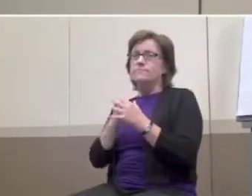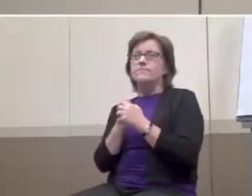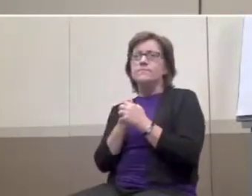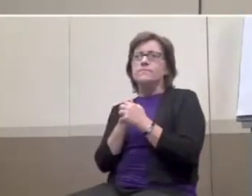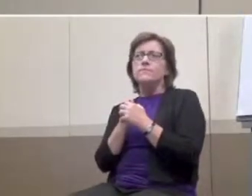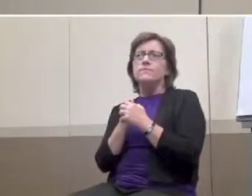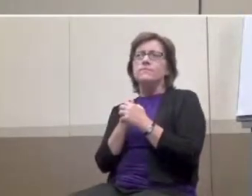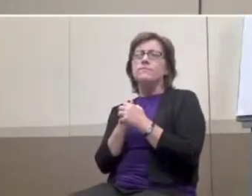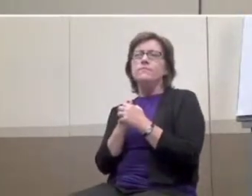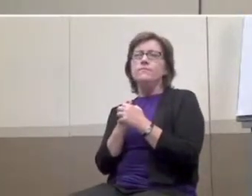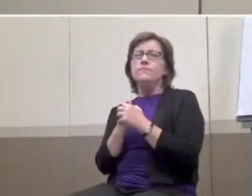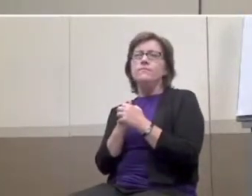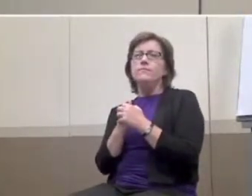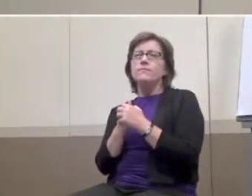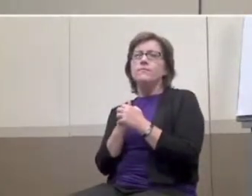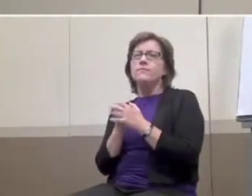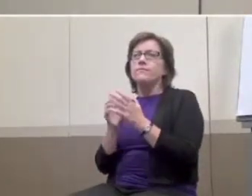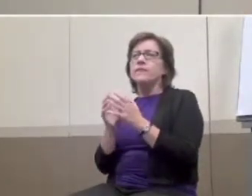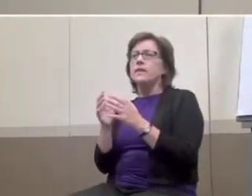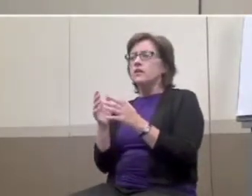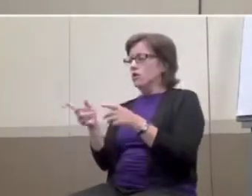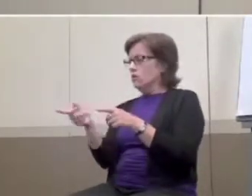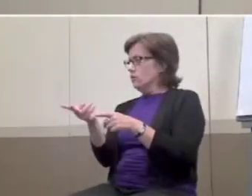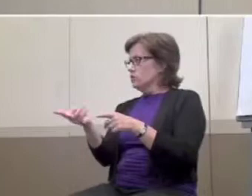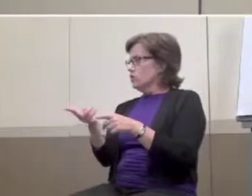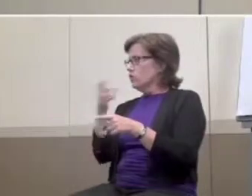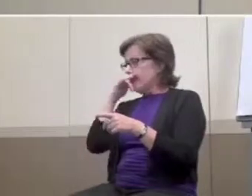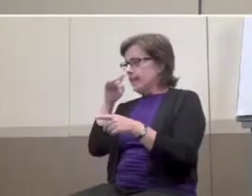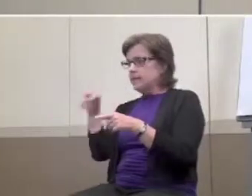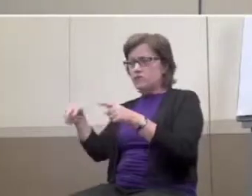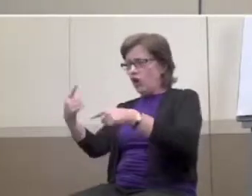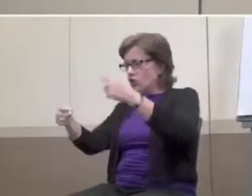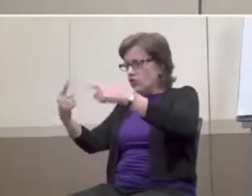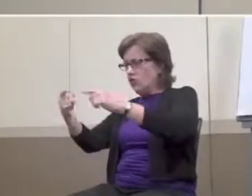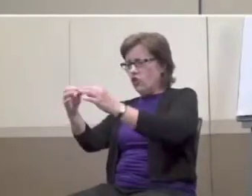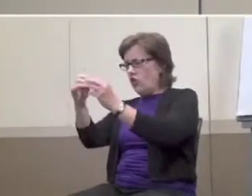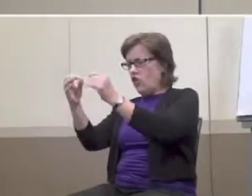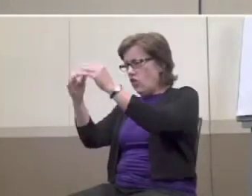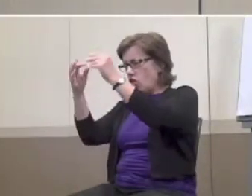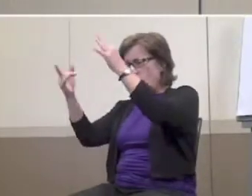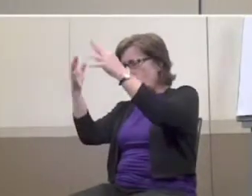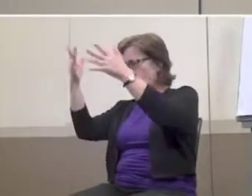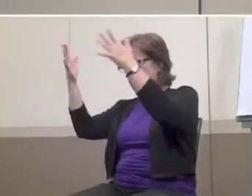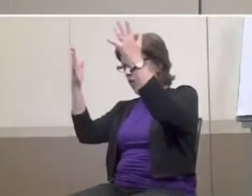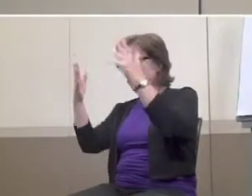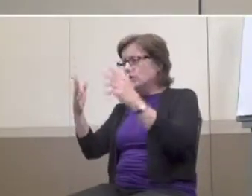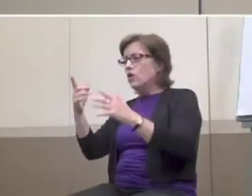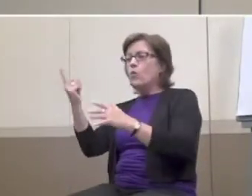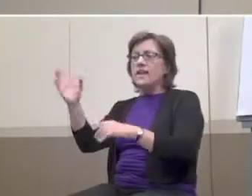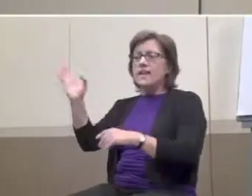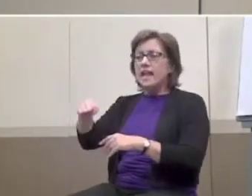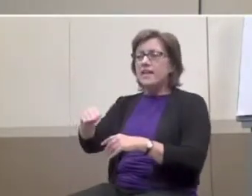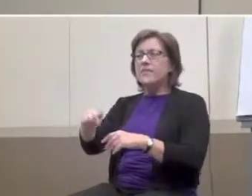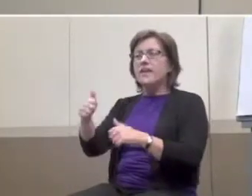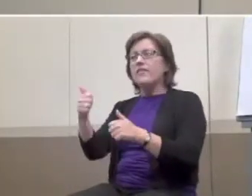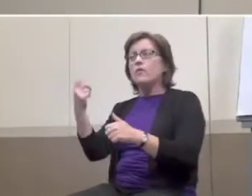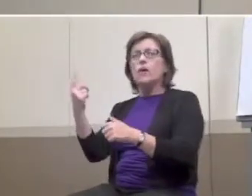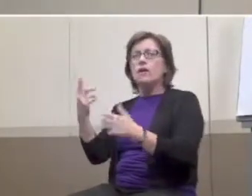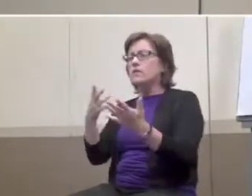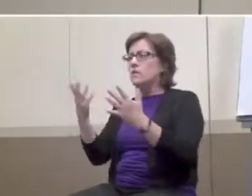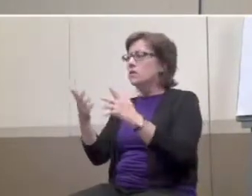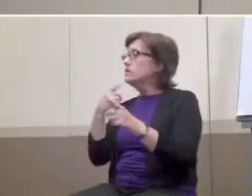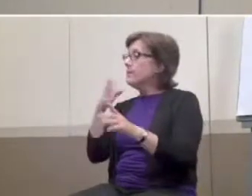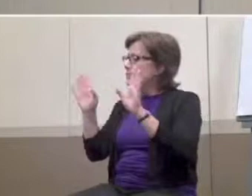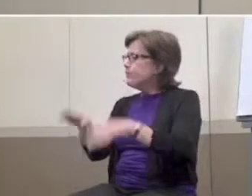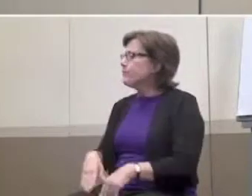When we ask two kids who have just argued or fought or had some type of a disagreement or one hit the other person, and we say,